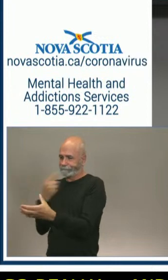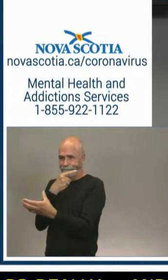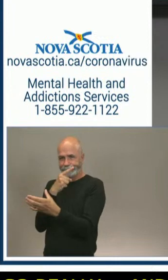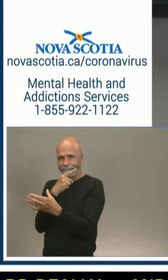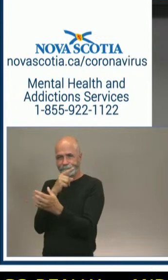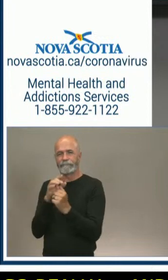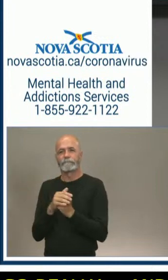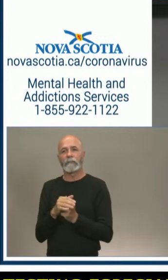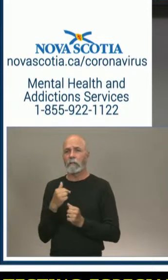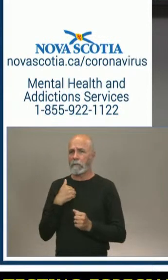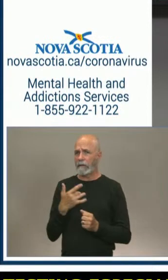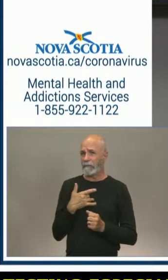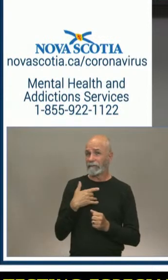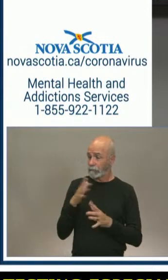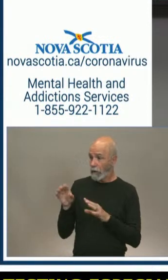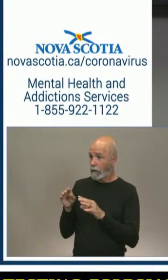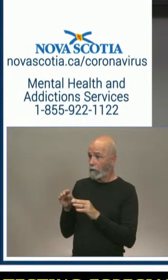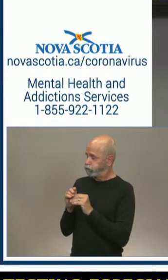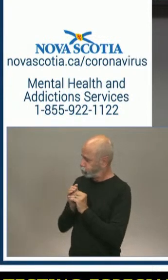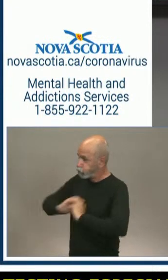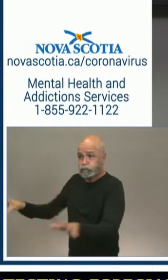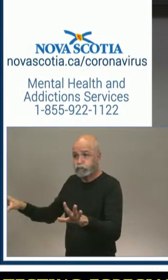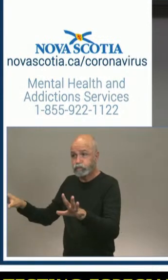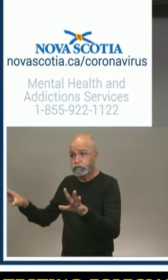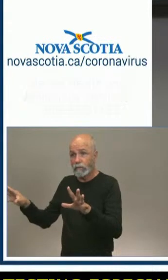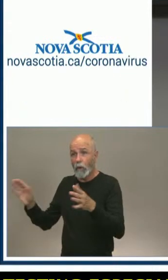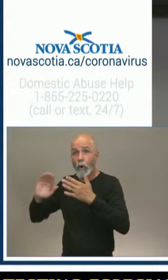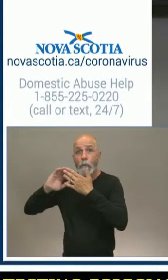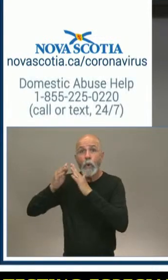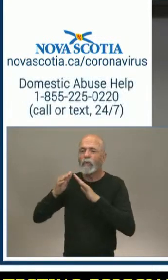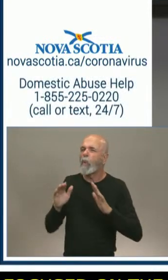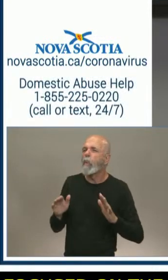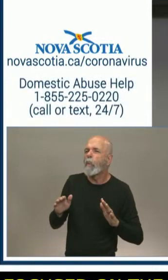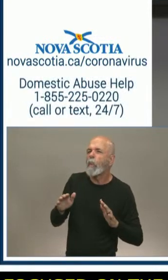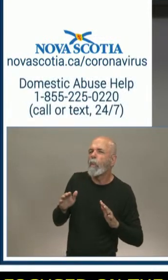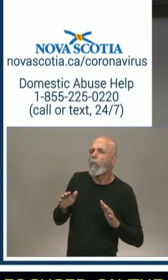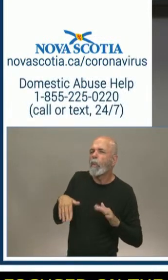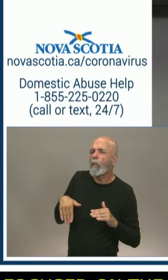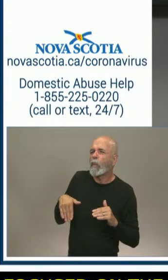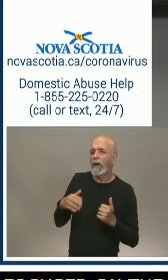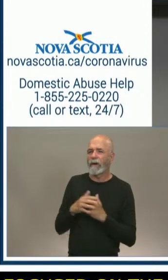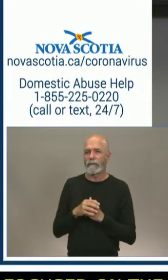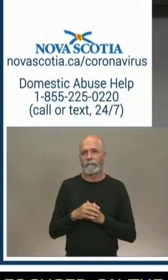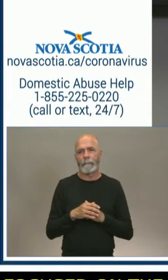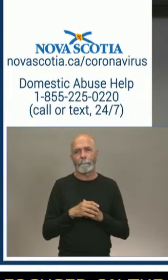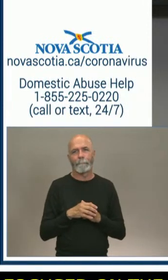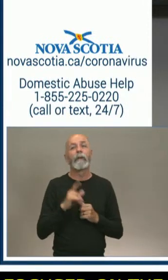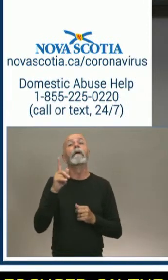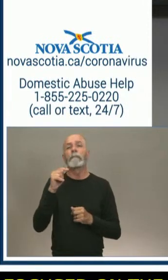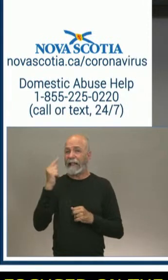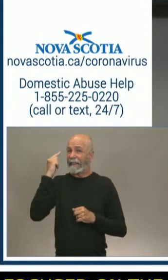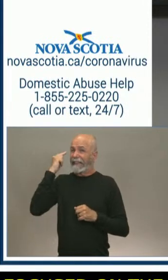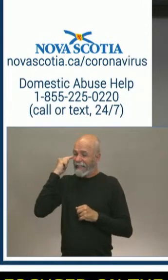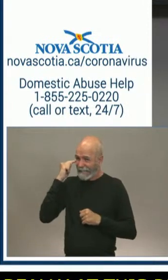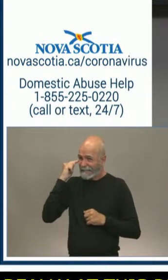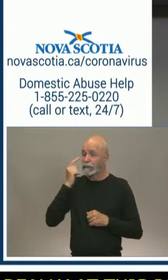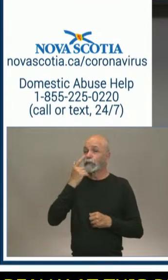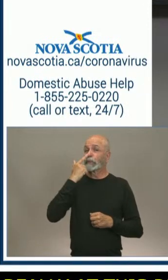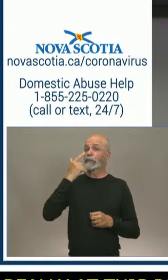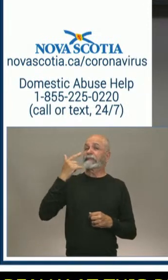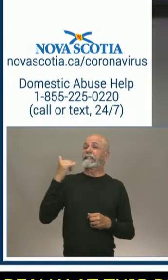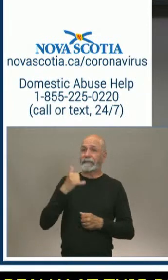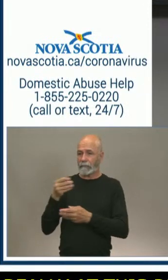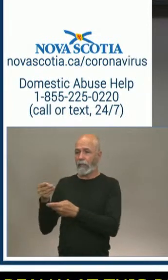all of spread in the broader community in the Sydney area, and we're coming to the end, I believe, of the even transmission within